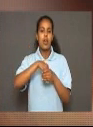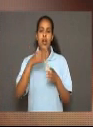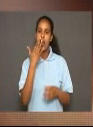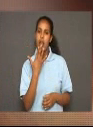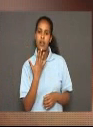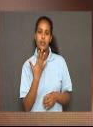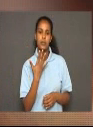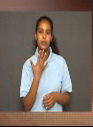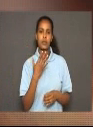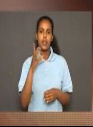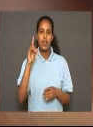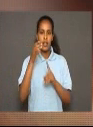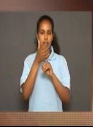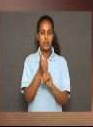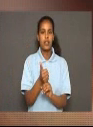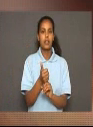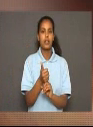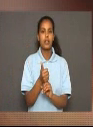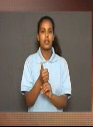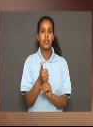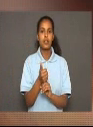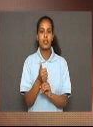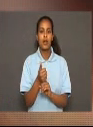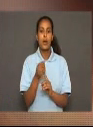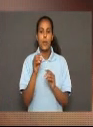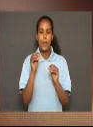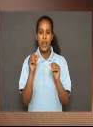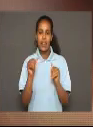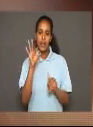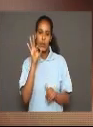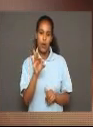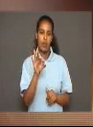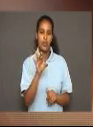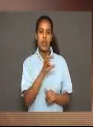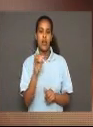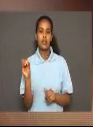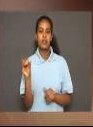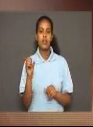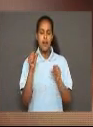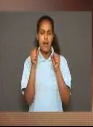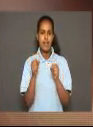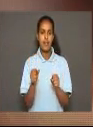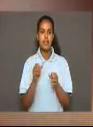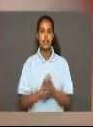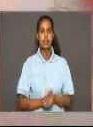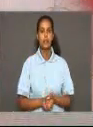color, density, melting point, and